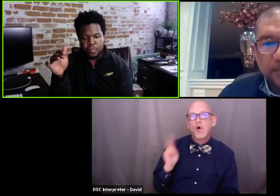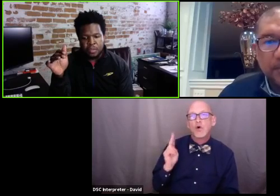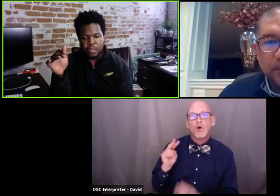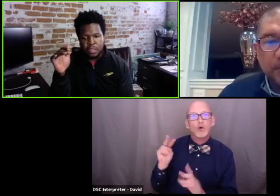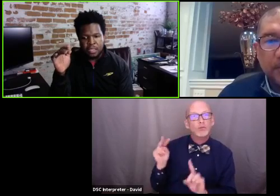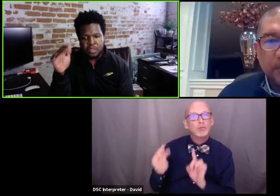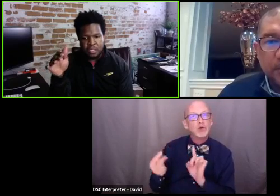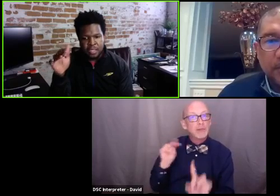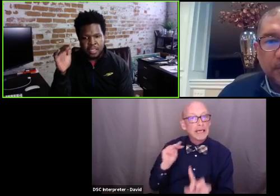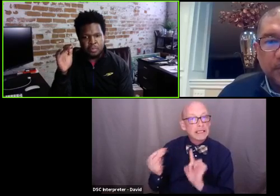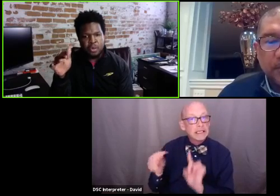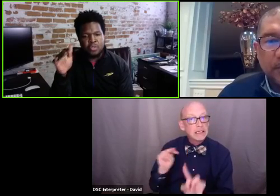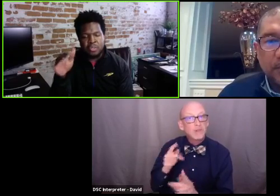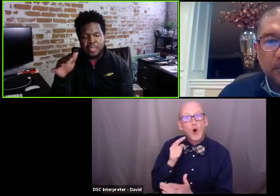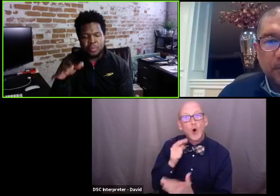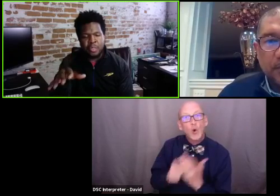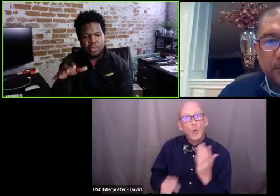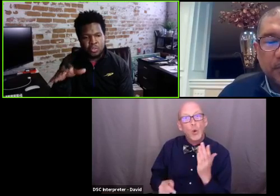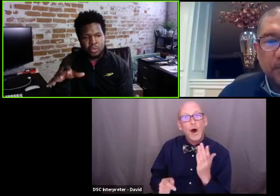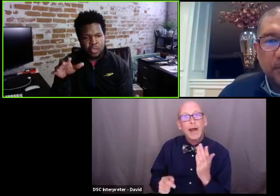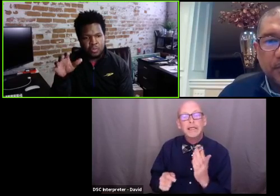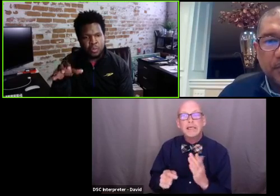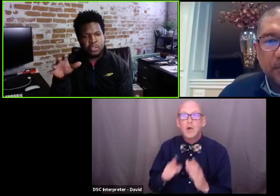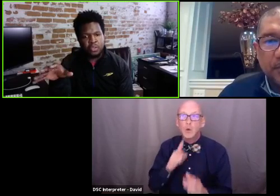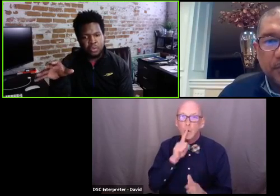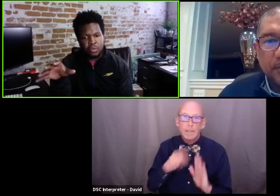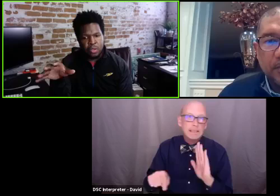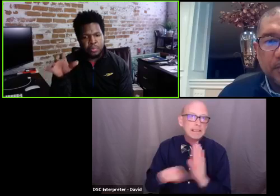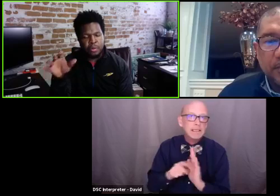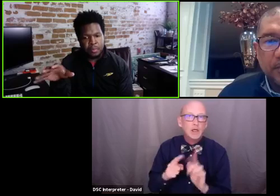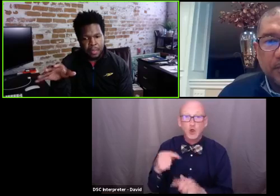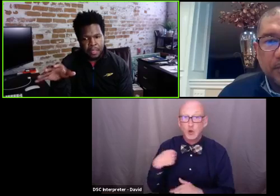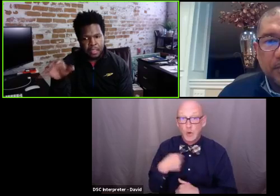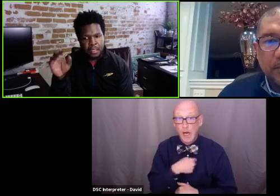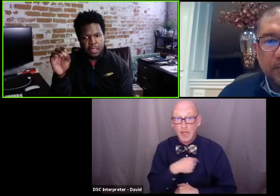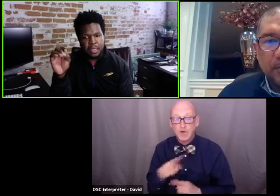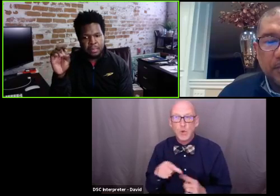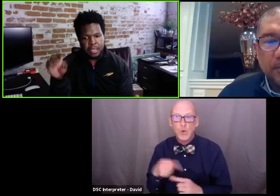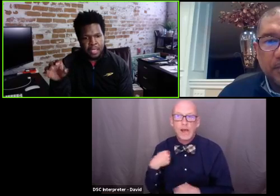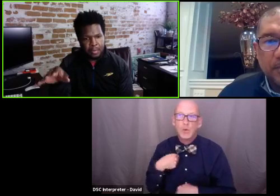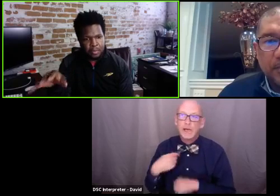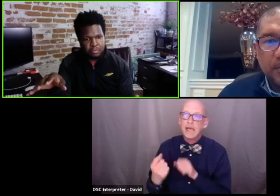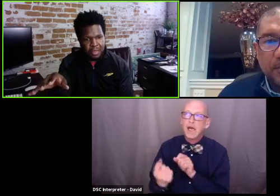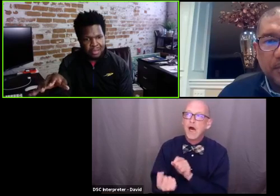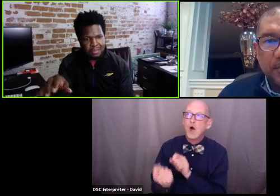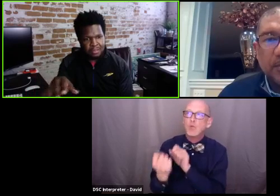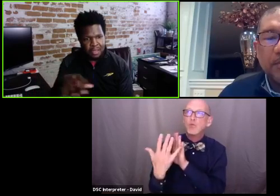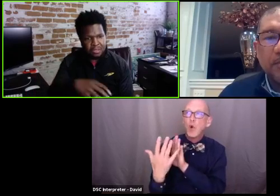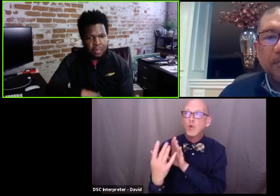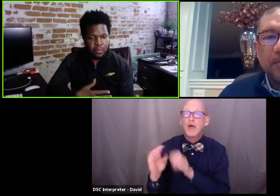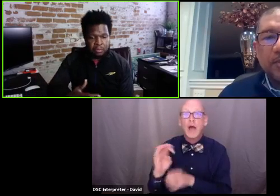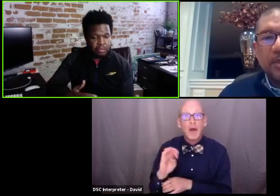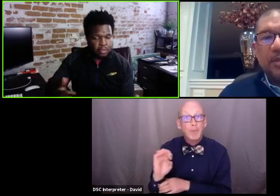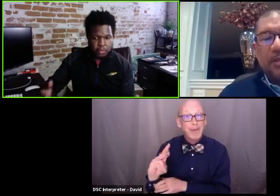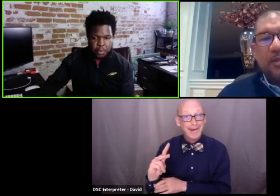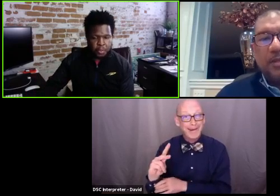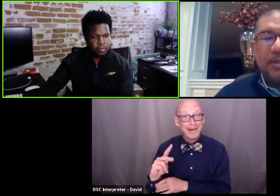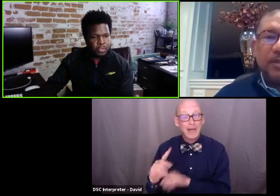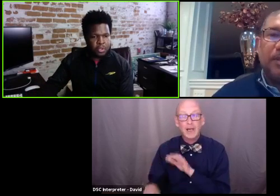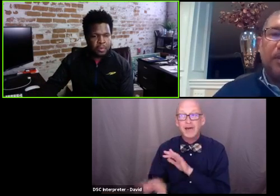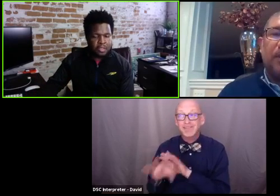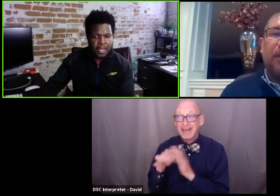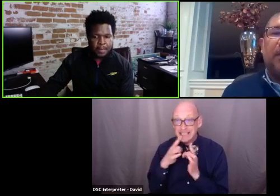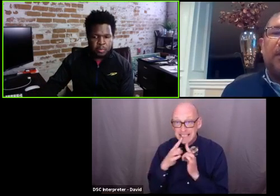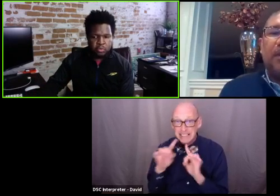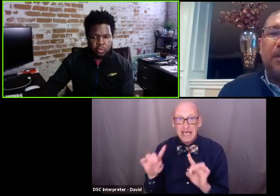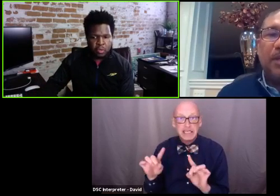what is it that is most detrimental to us when we do approach a bank and being able to find success that we've, tripped over